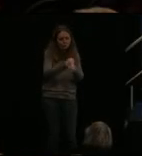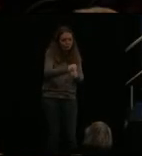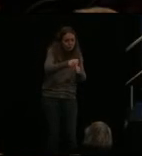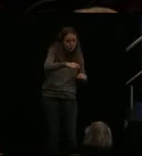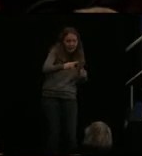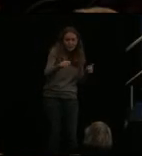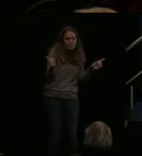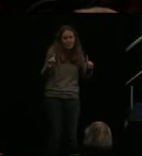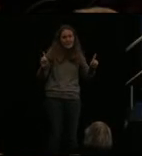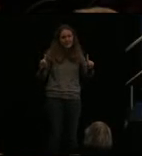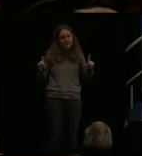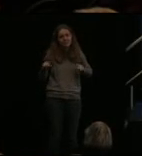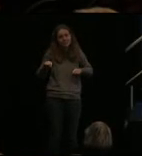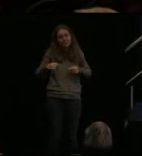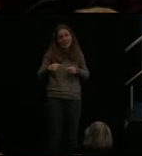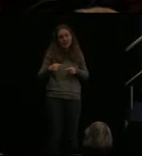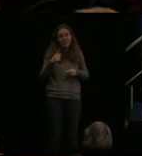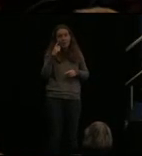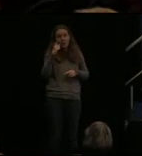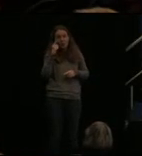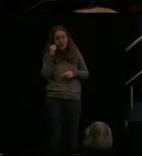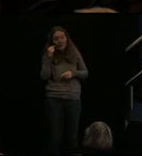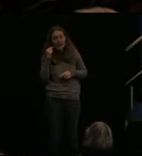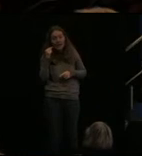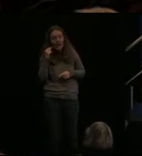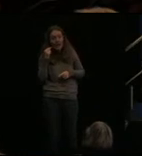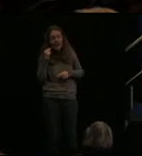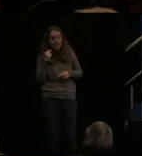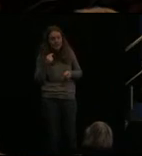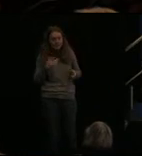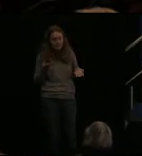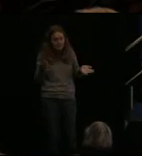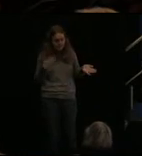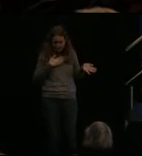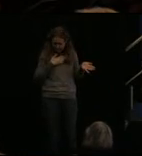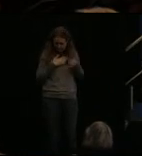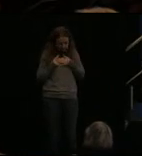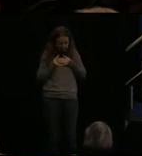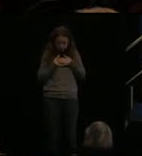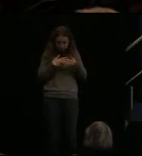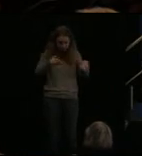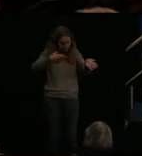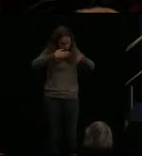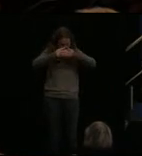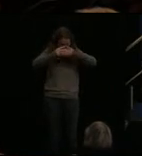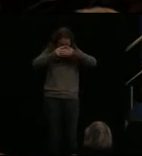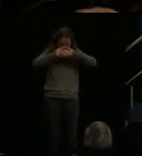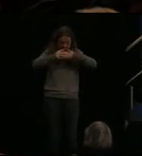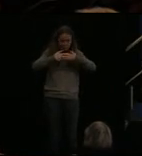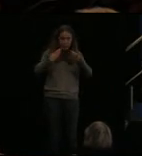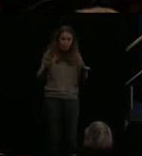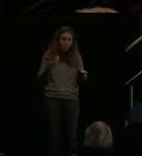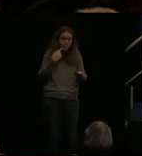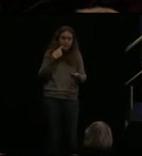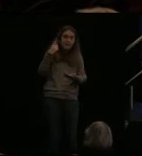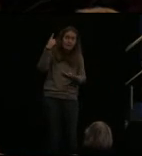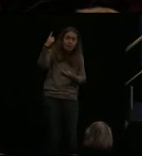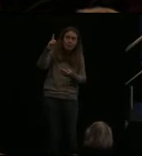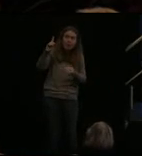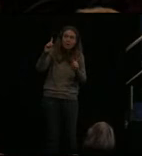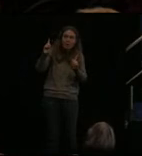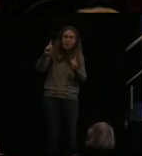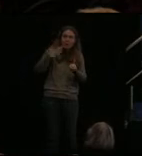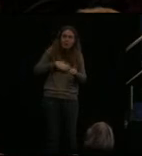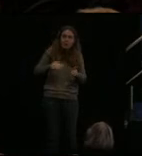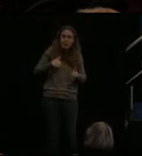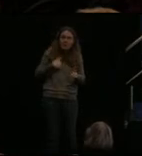or whatever it is, we can either shut down and close in, or we can say, God, what are you saying? What do you want me to do in